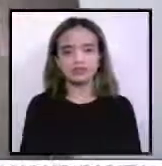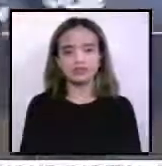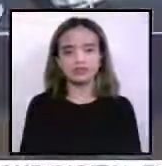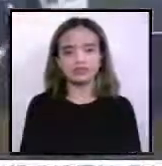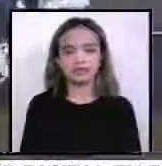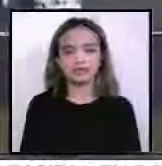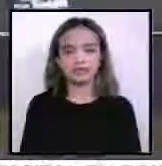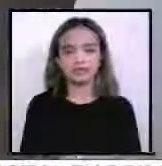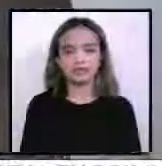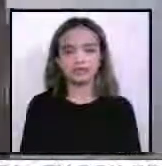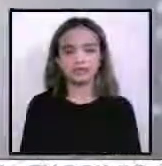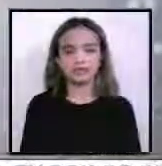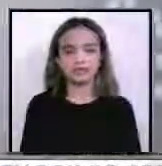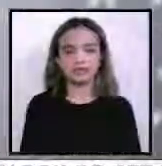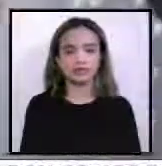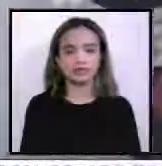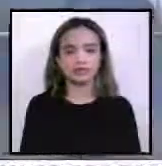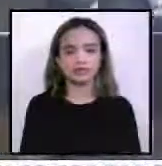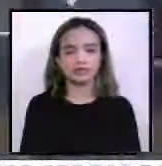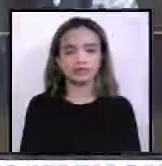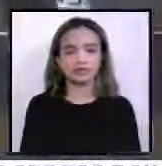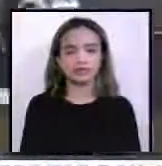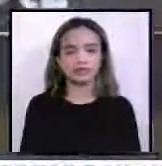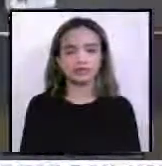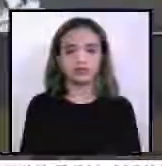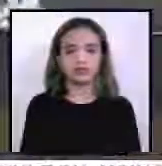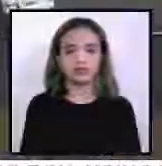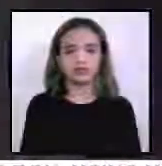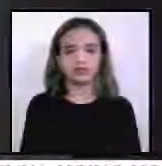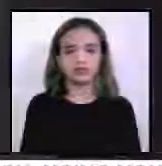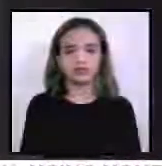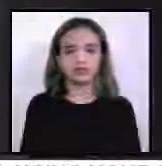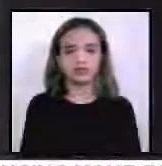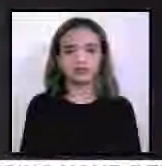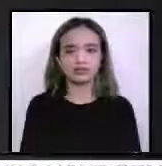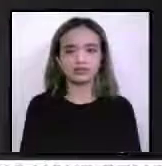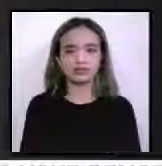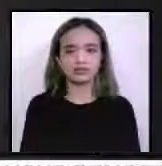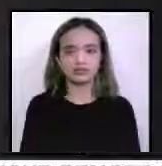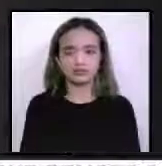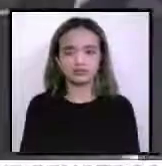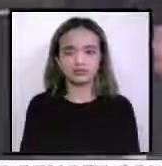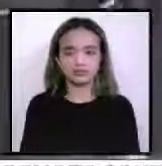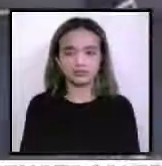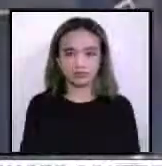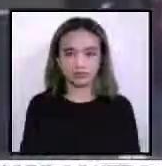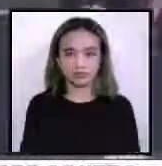boy, let me be a woman. Let me be a woman.